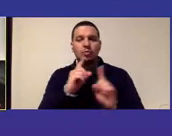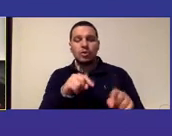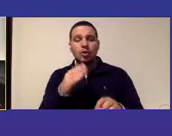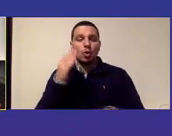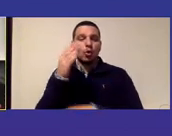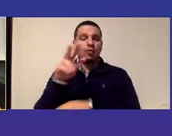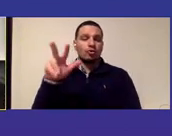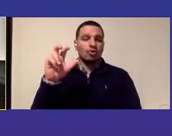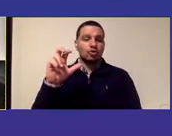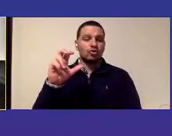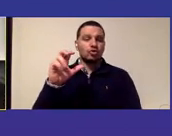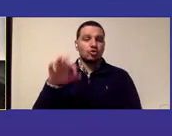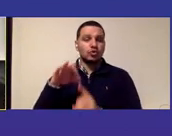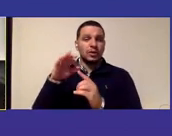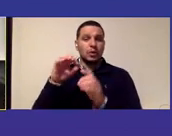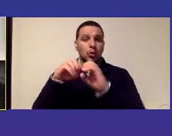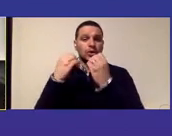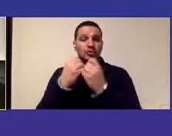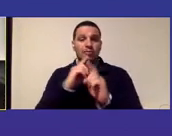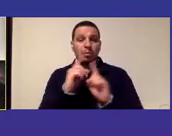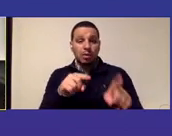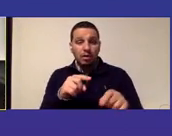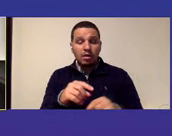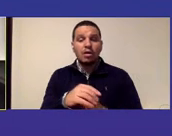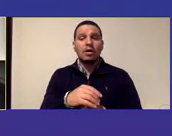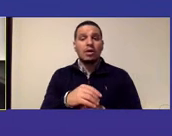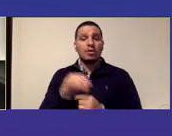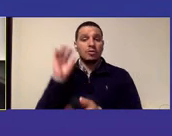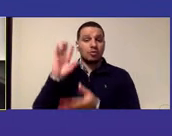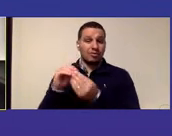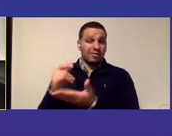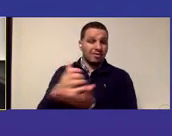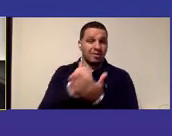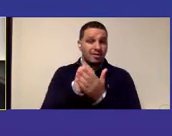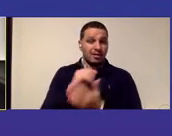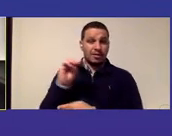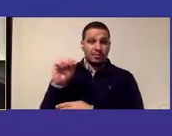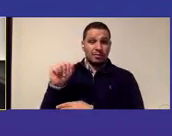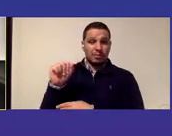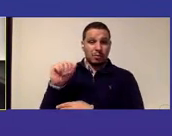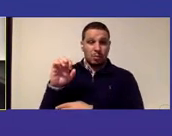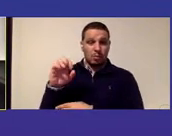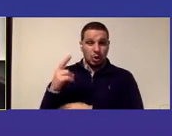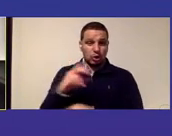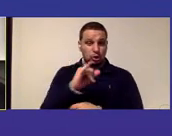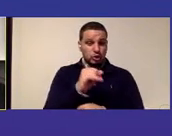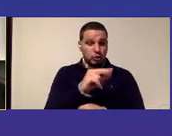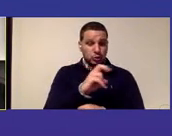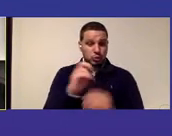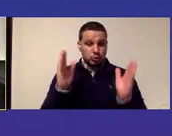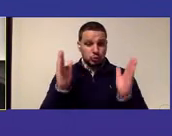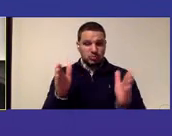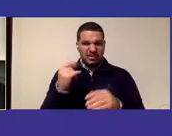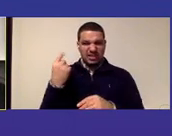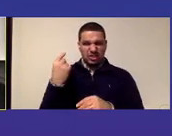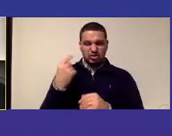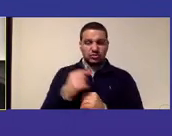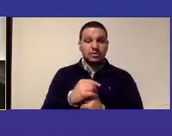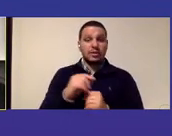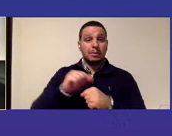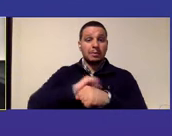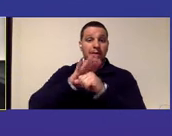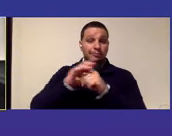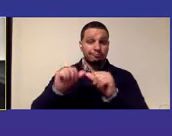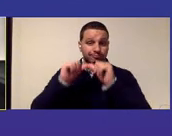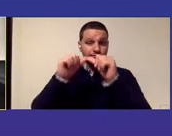unique organization responses, and which were collected between March and June of last year. As the pandemic continued, we